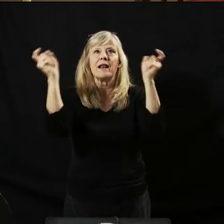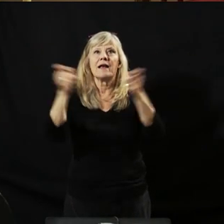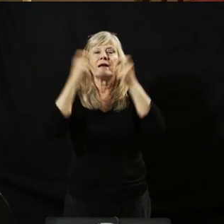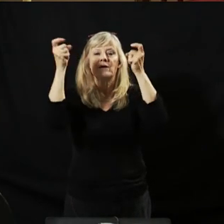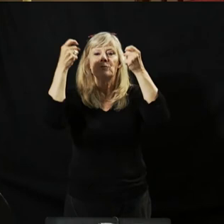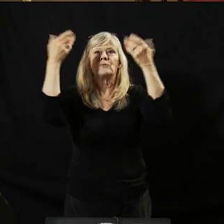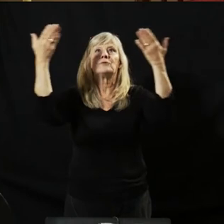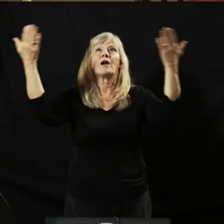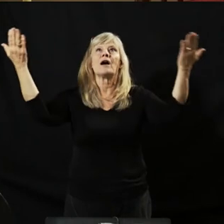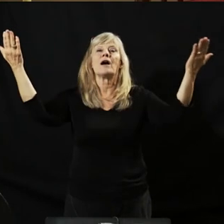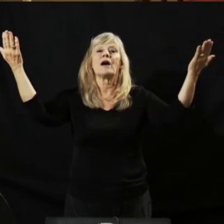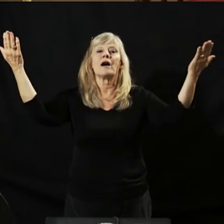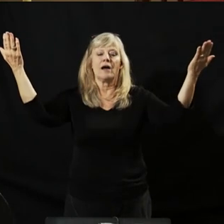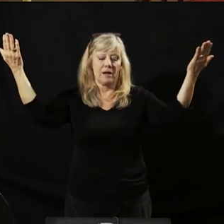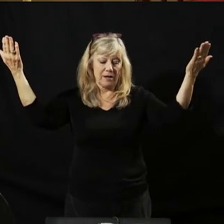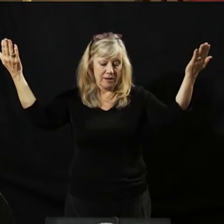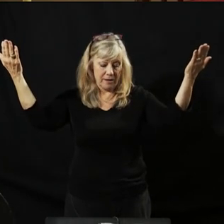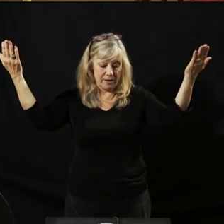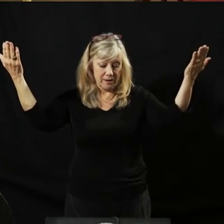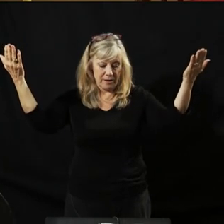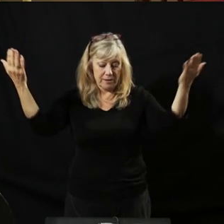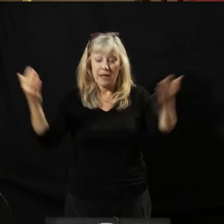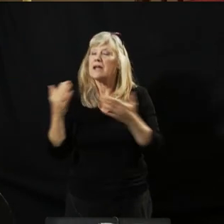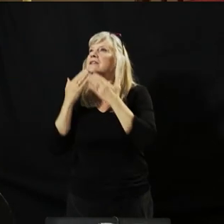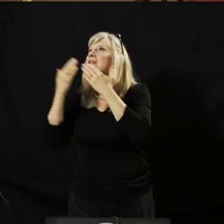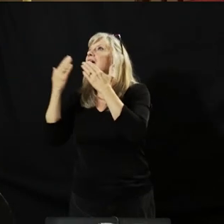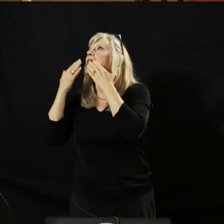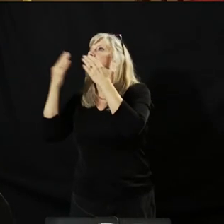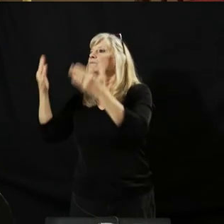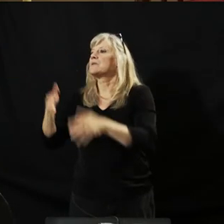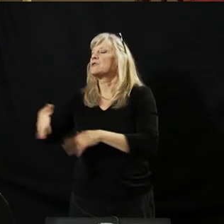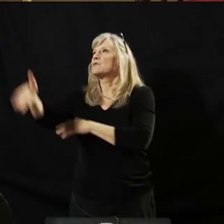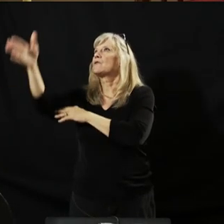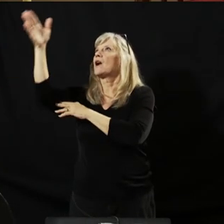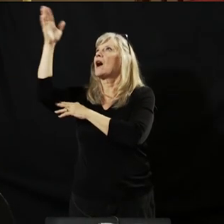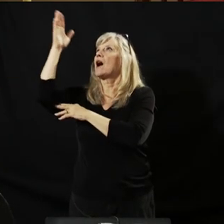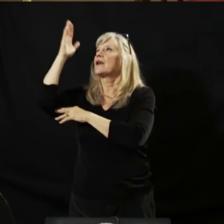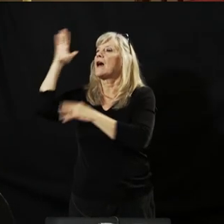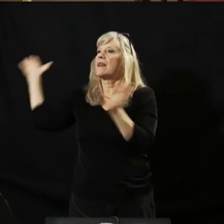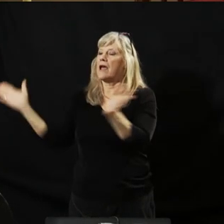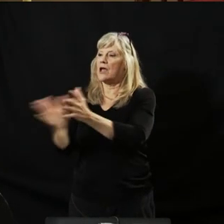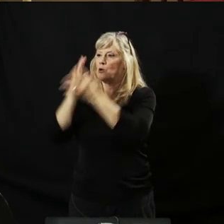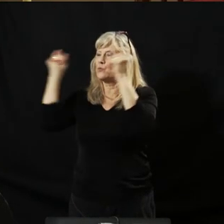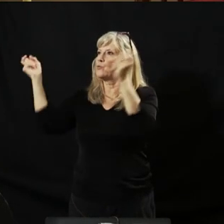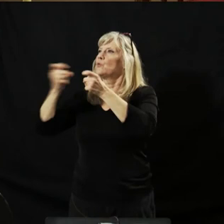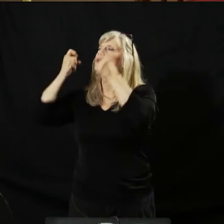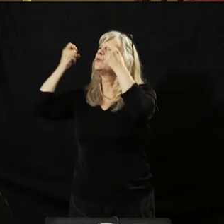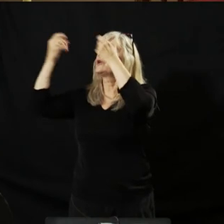Alleluia. Thanks be to God. Alleluia.